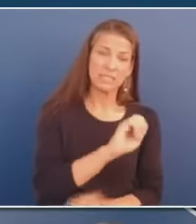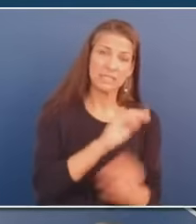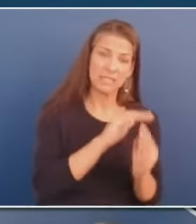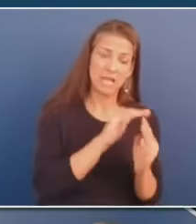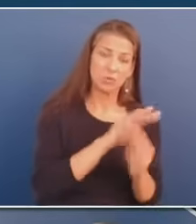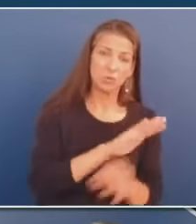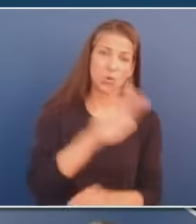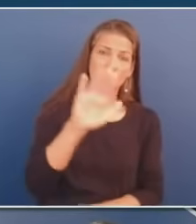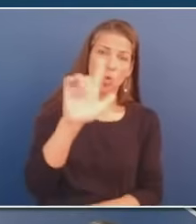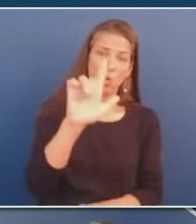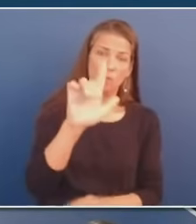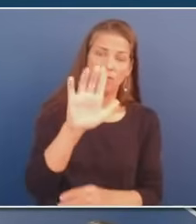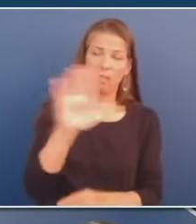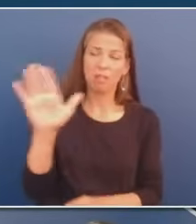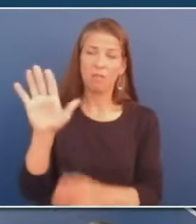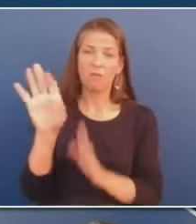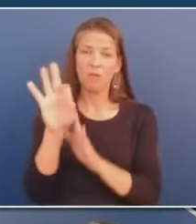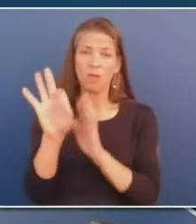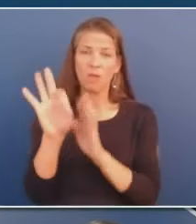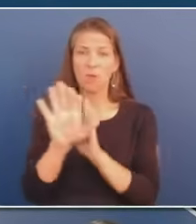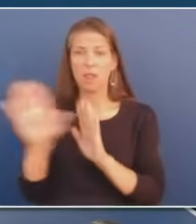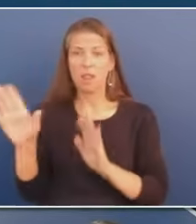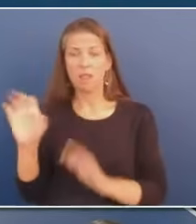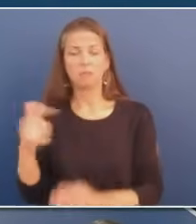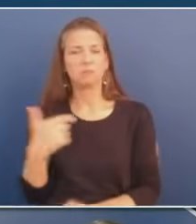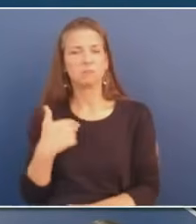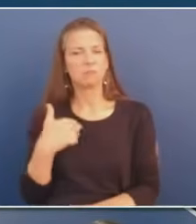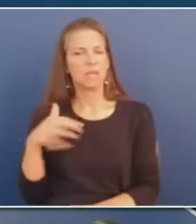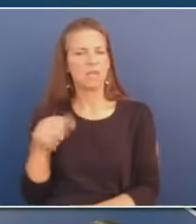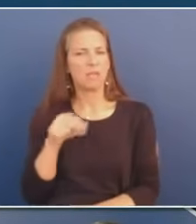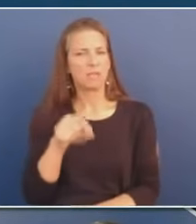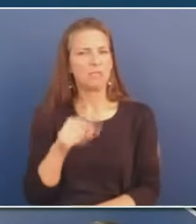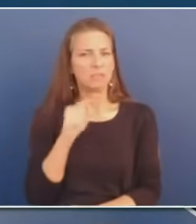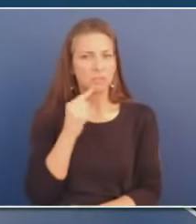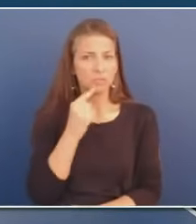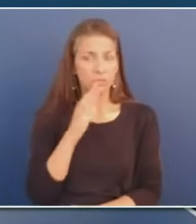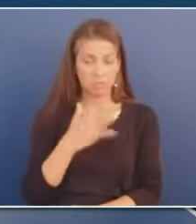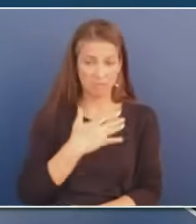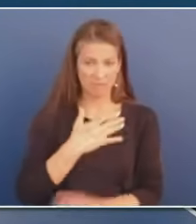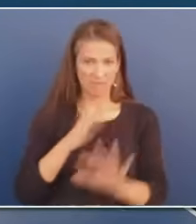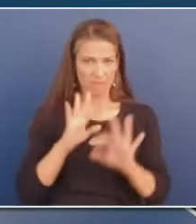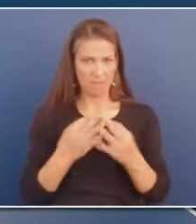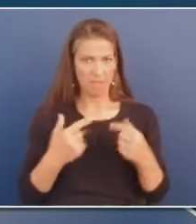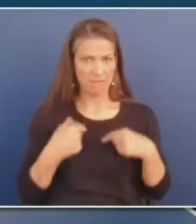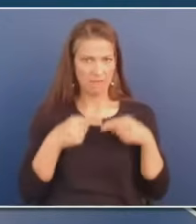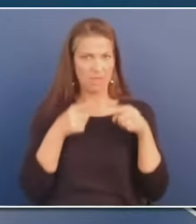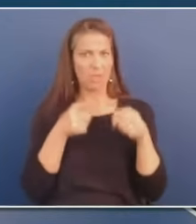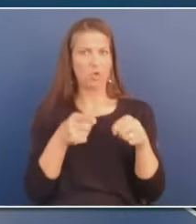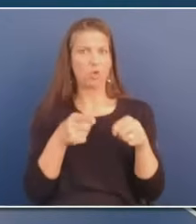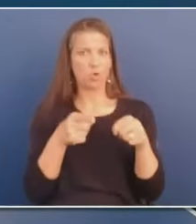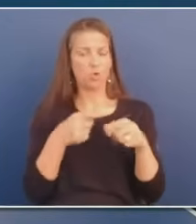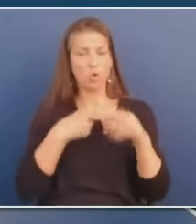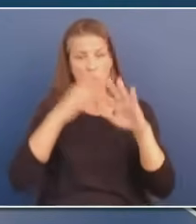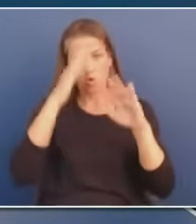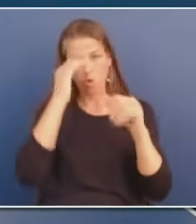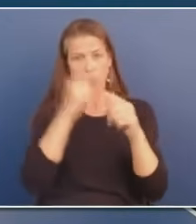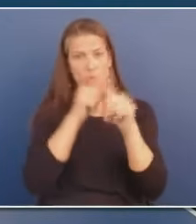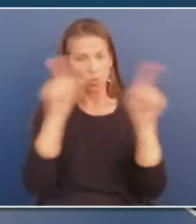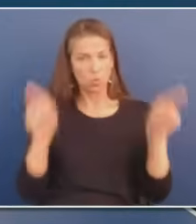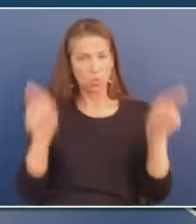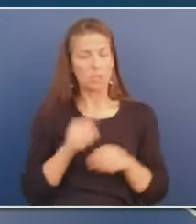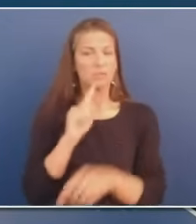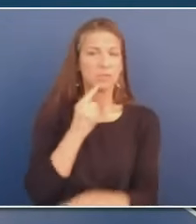to Lexington. I'm taking this seriously. This is where my family lives. And I hope everyone else will take it seriously